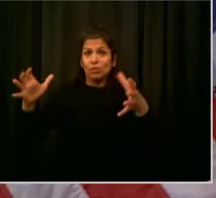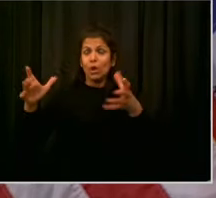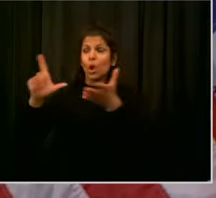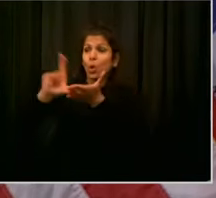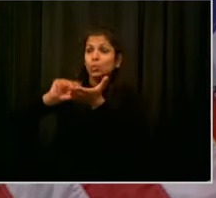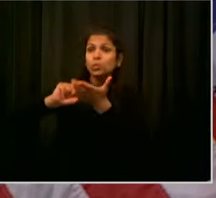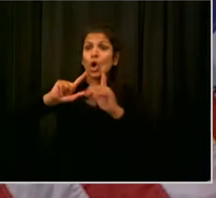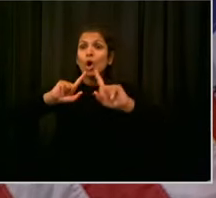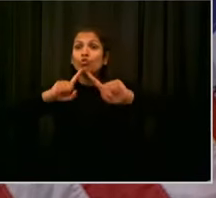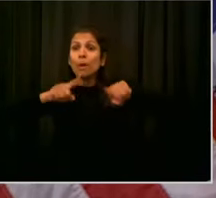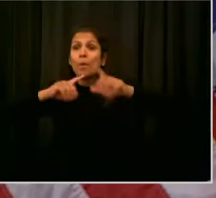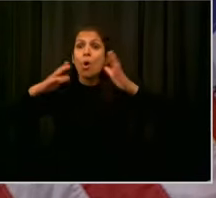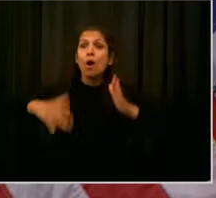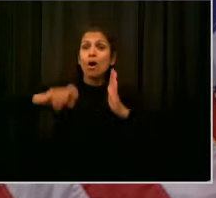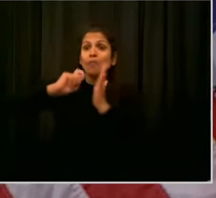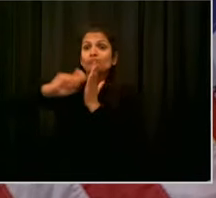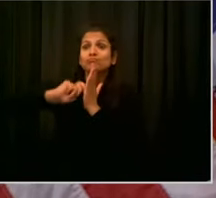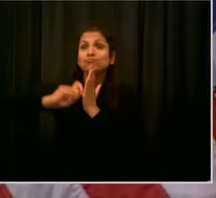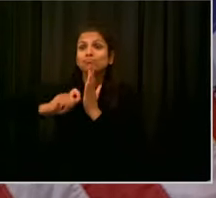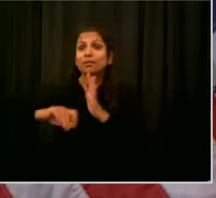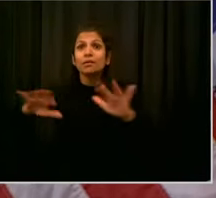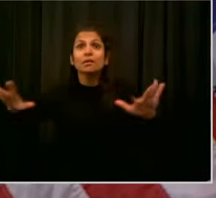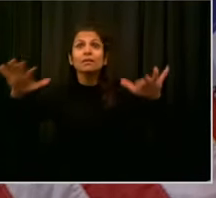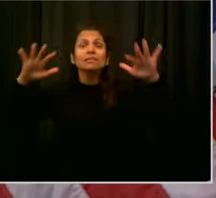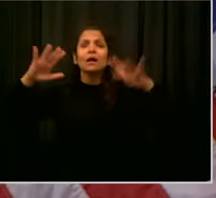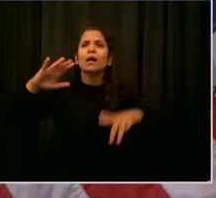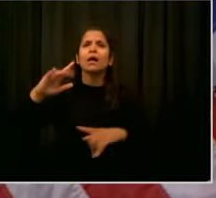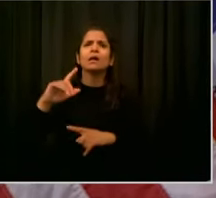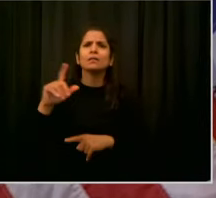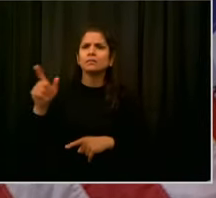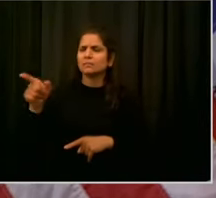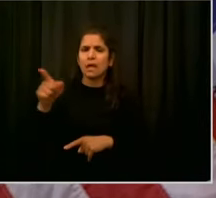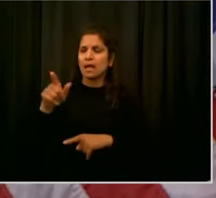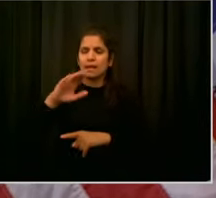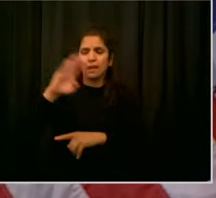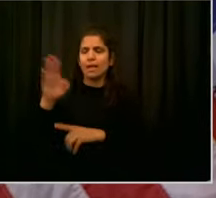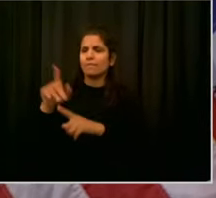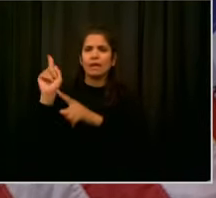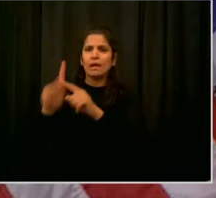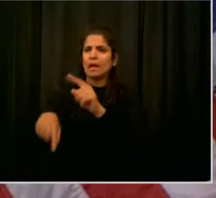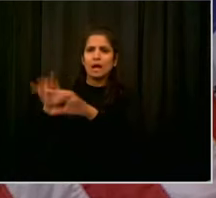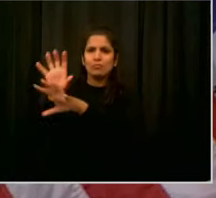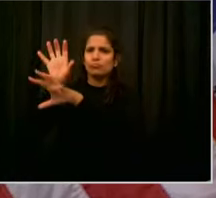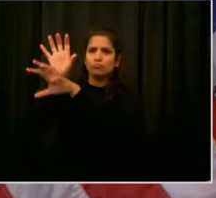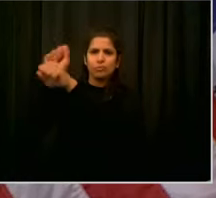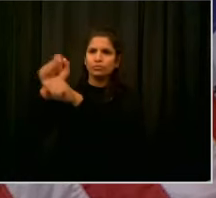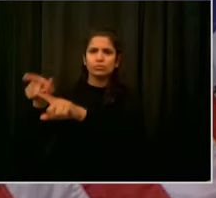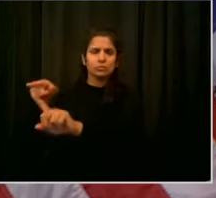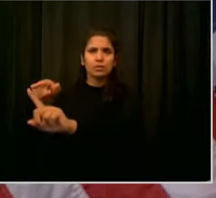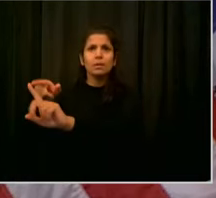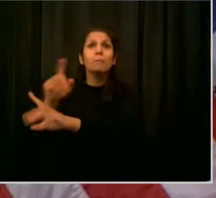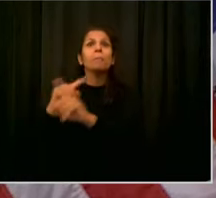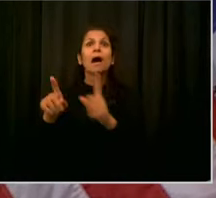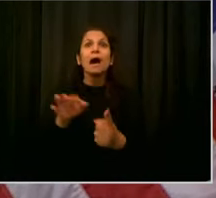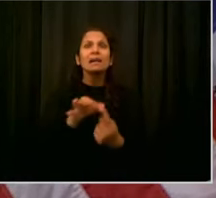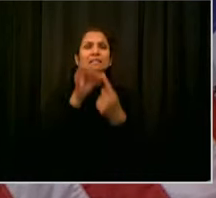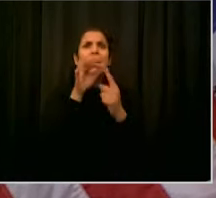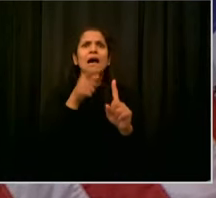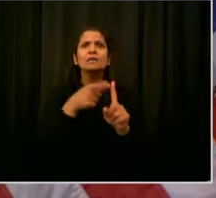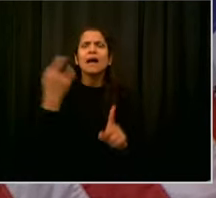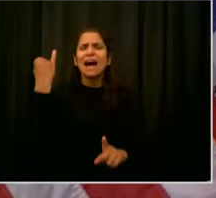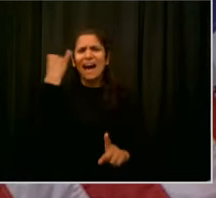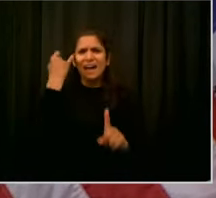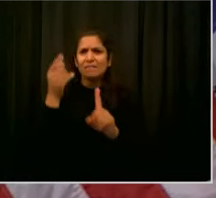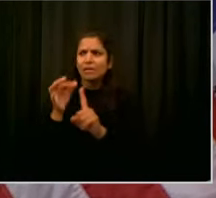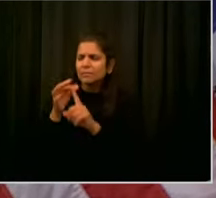Unless there's an absolutely aberrant situation where a journalist commits an illegal act, there should be no condition under which any journalist is ever detained